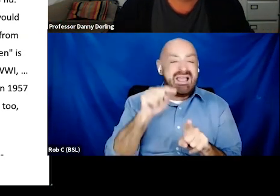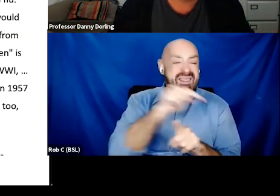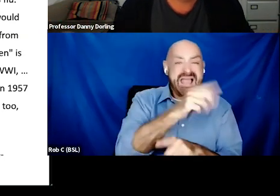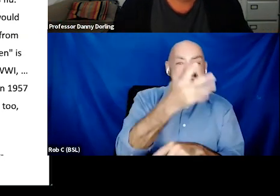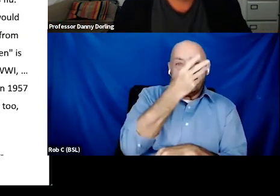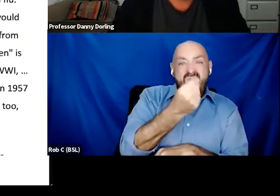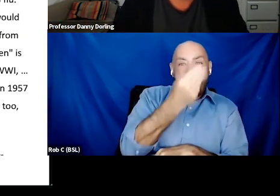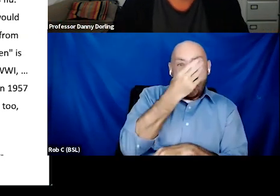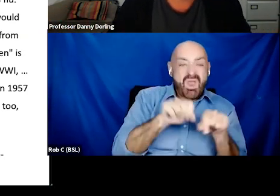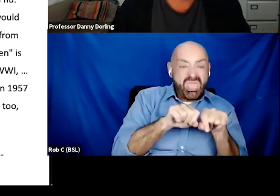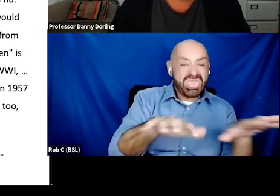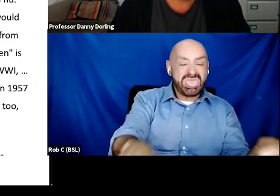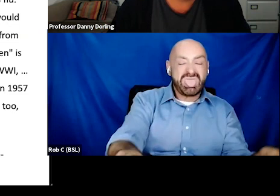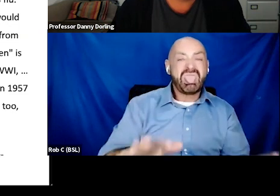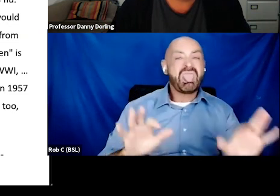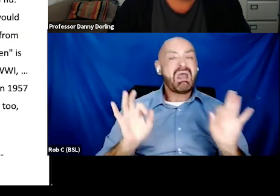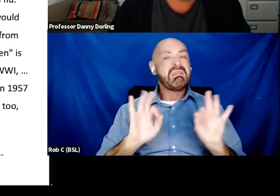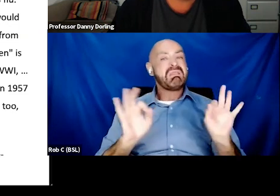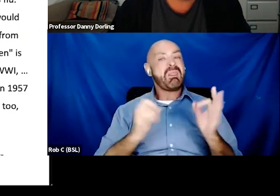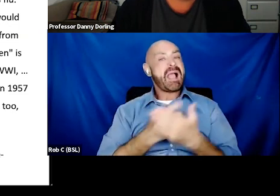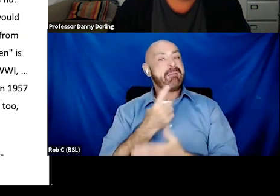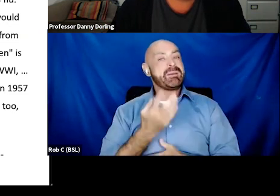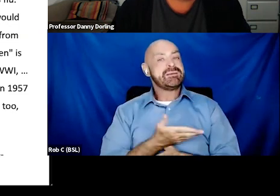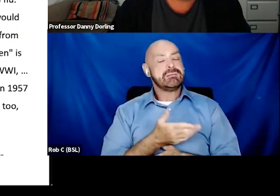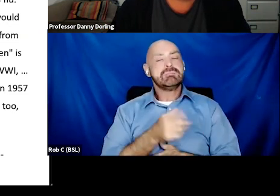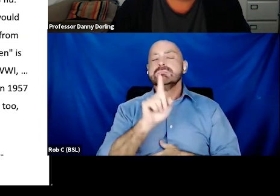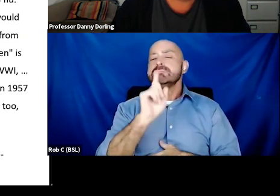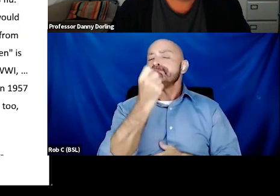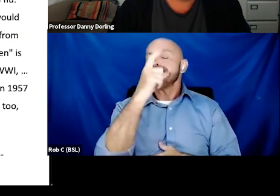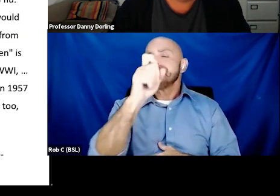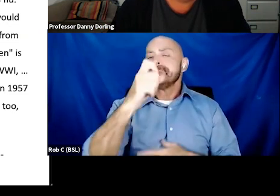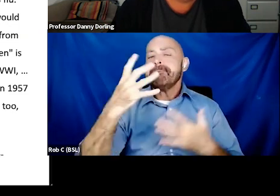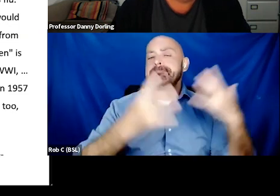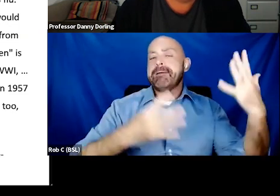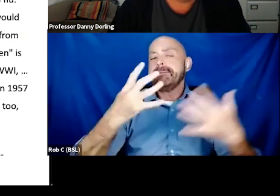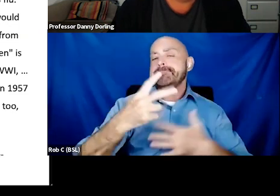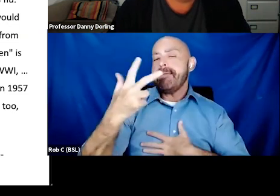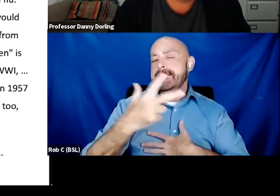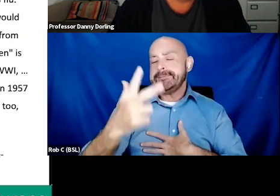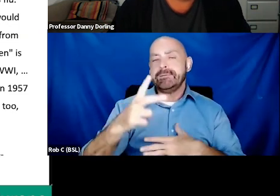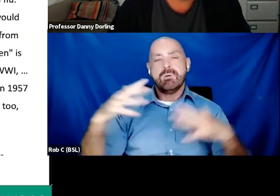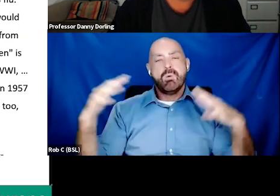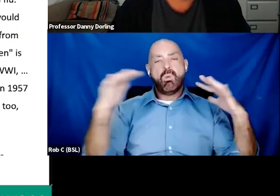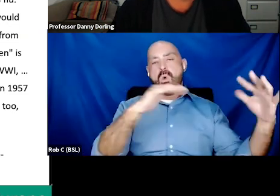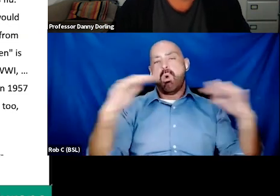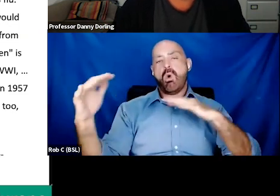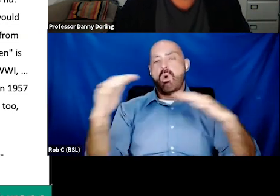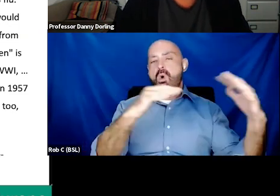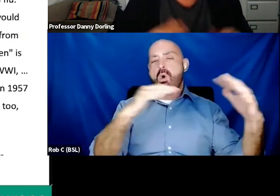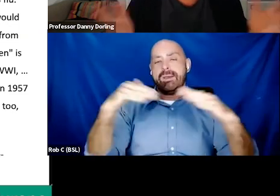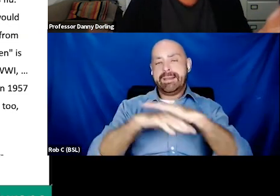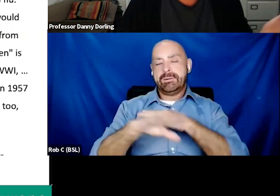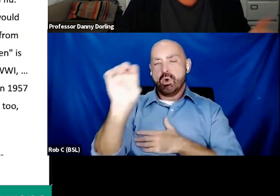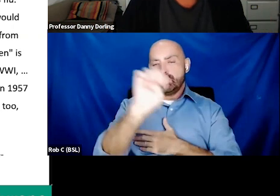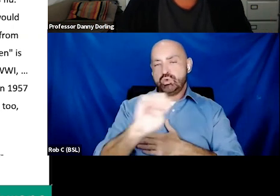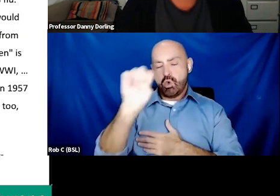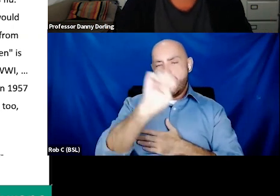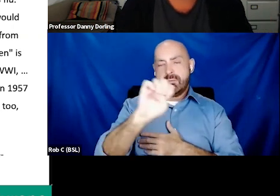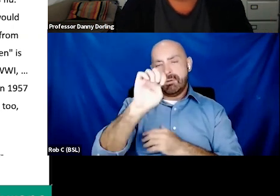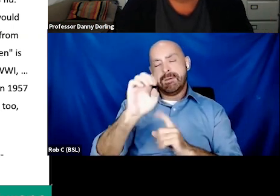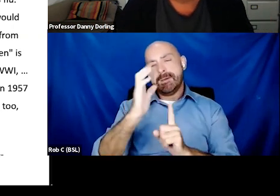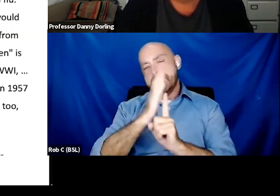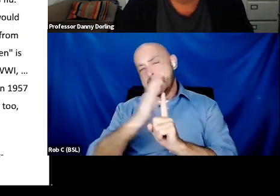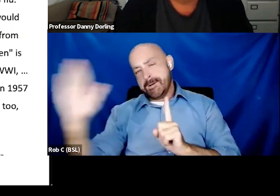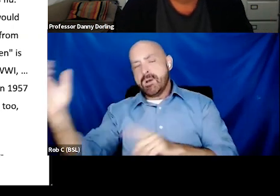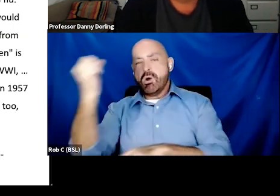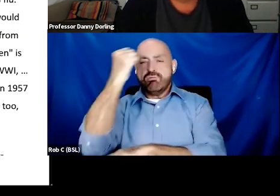happened. Now, of course, there was a lot more going on in 1918. There was a war in Europe. There was terror in the east of Europe. There was revolutions